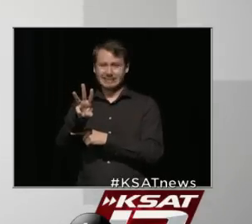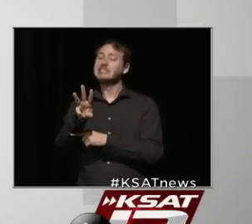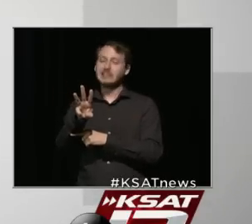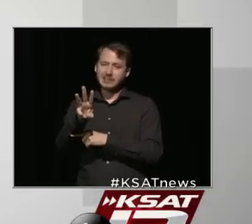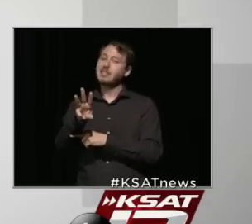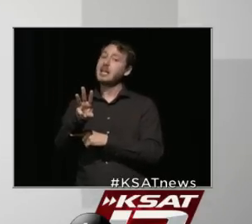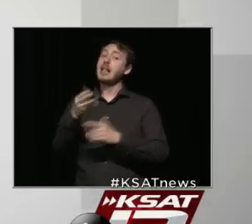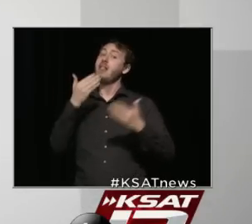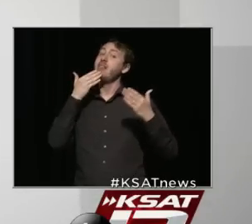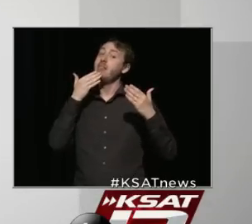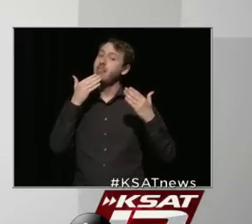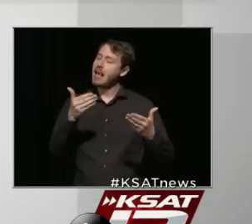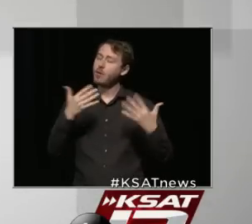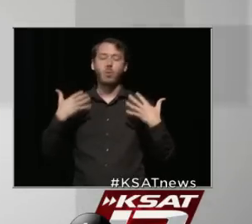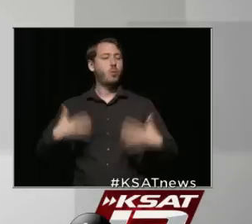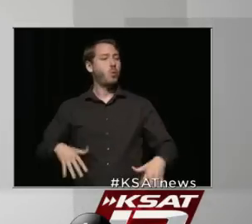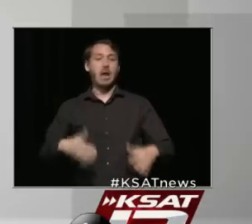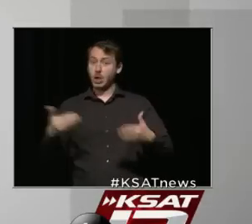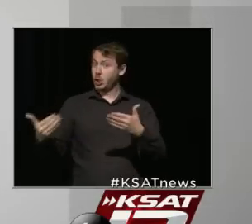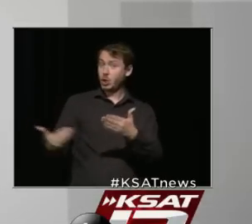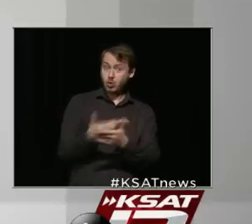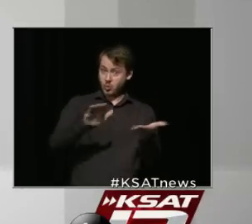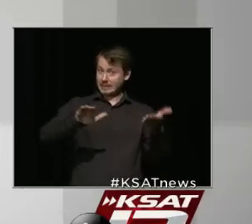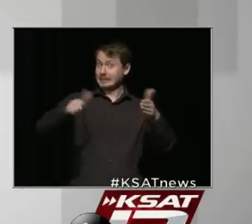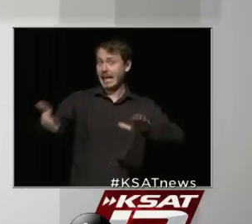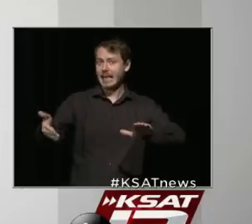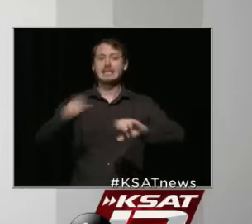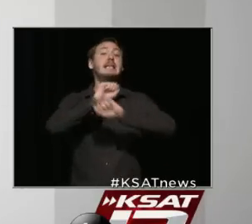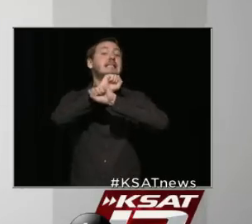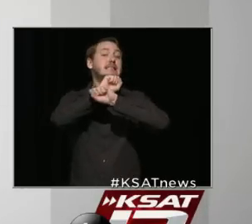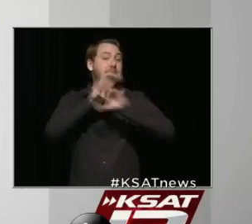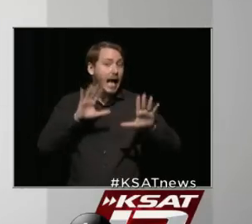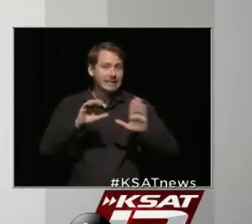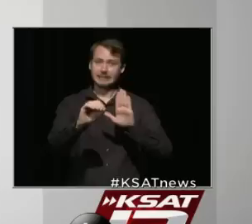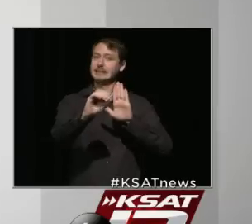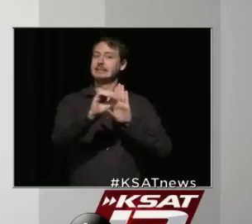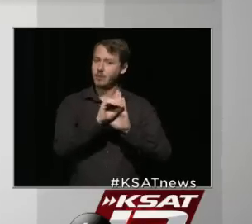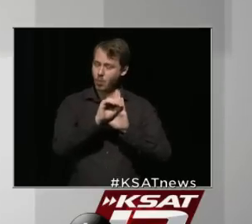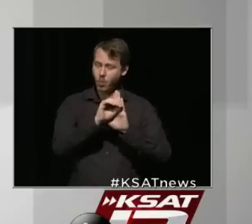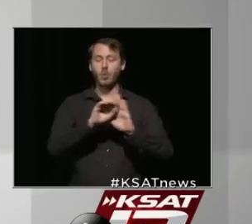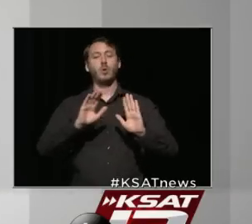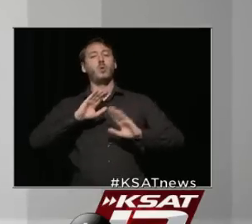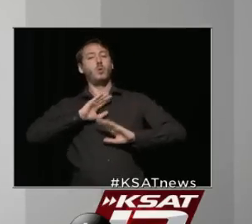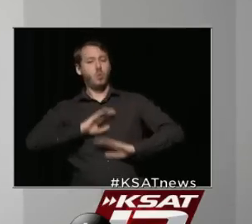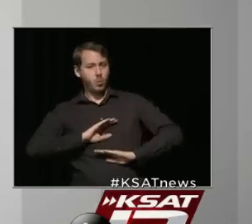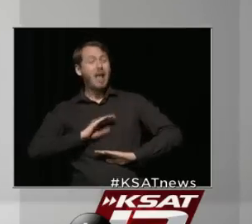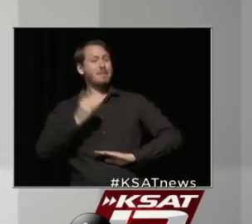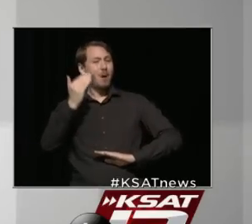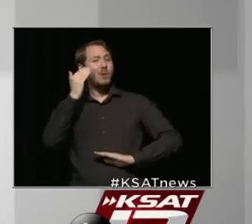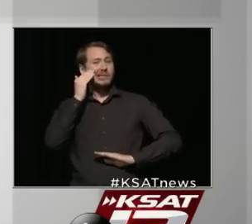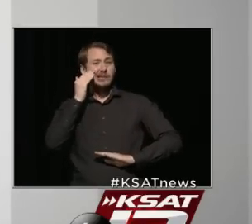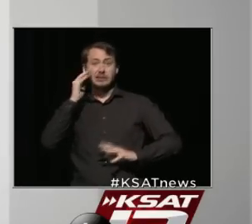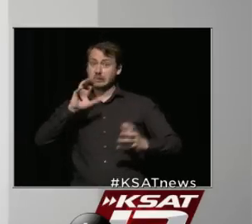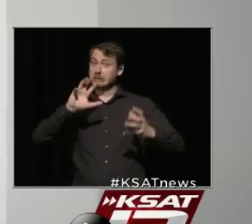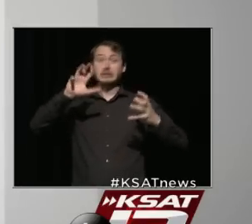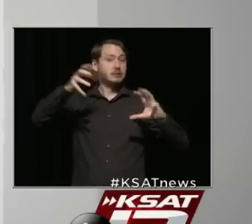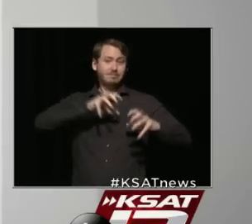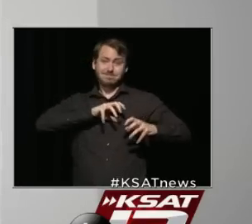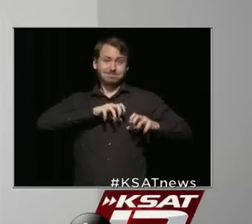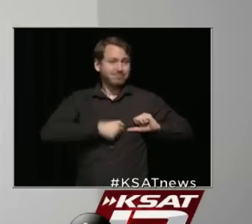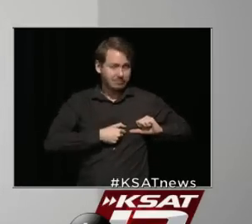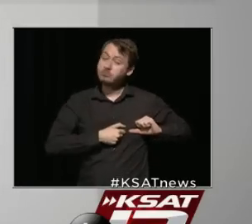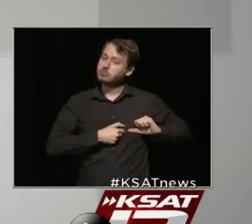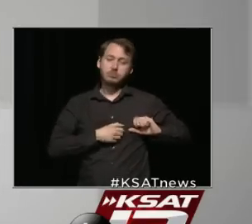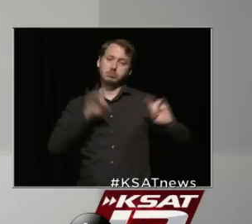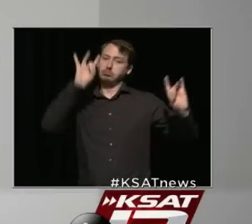we do not have any new deaths to report this evening either. But we know this the toll from this pandemic has been great. So please